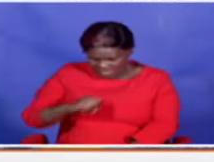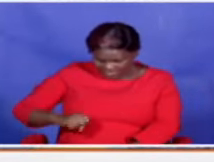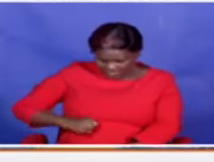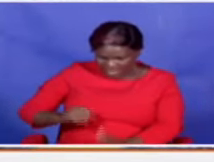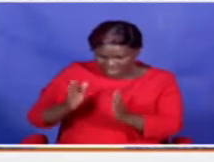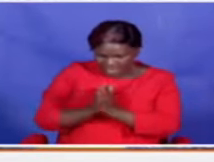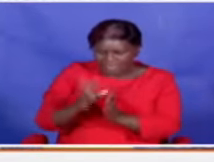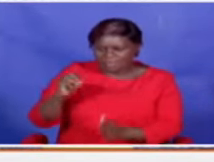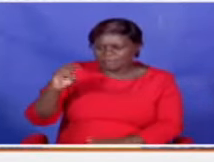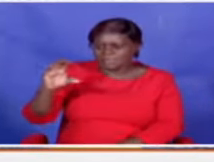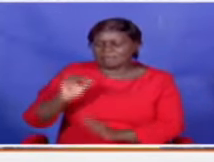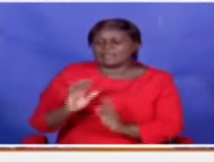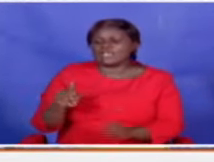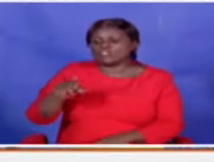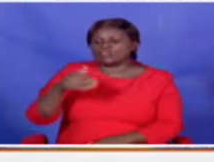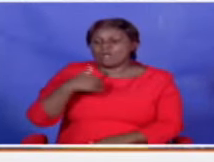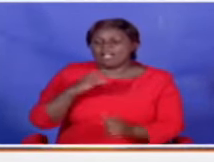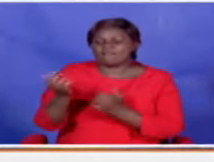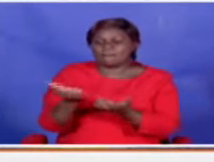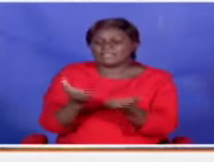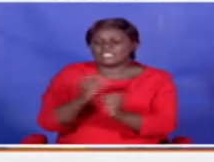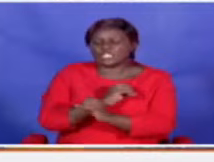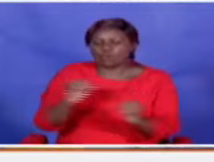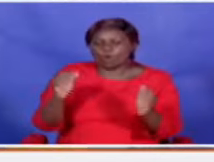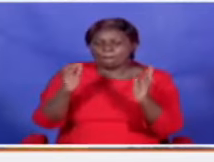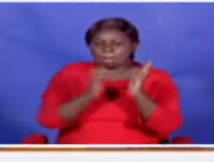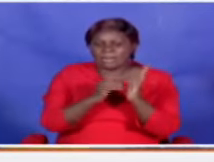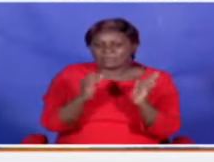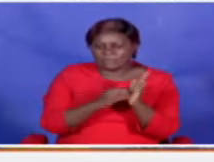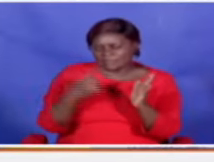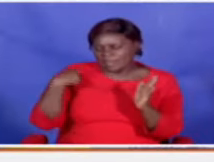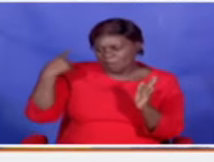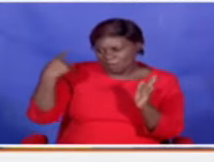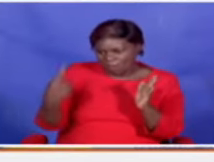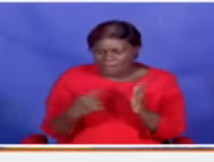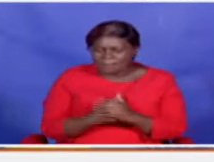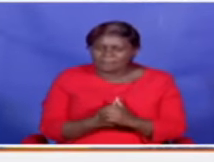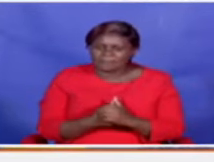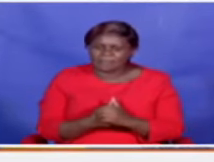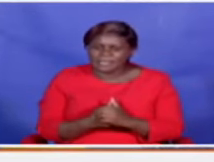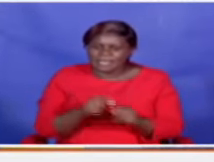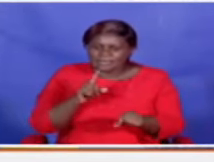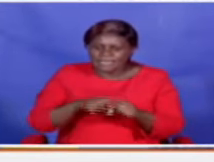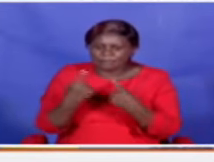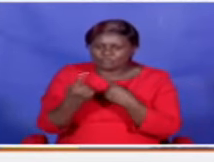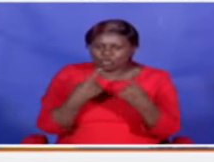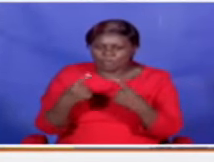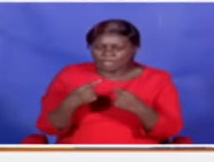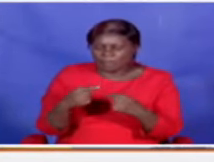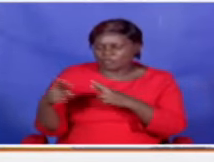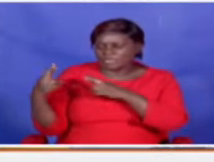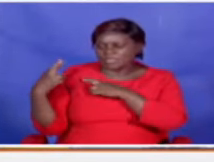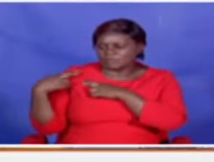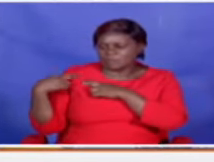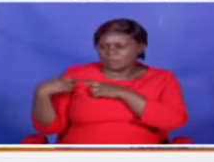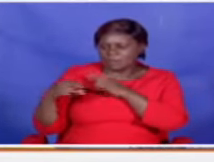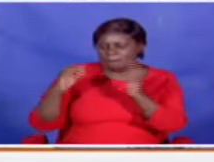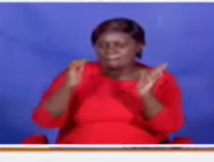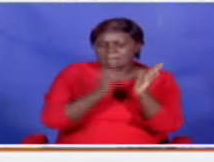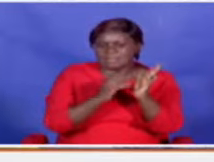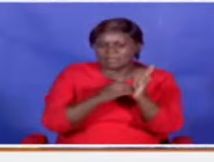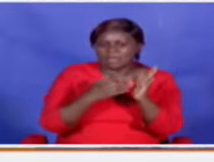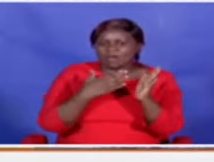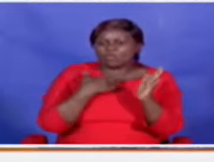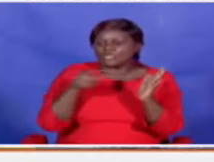and the MCS. You have no business in Machakos. Number one, when you talk about accountability in Machakos, mimi